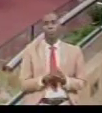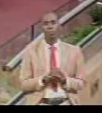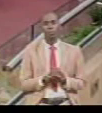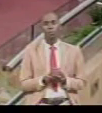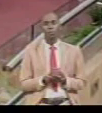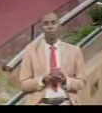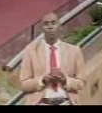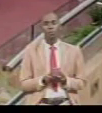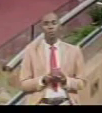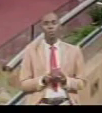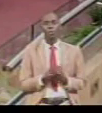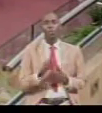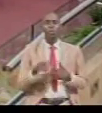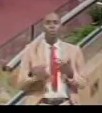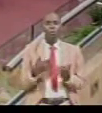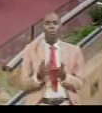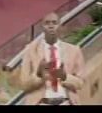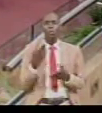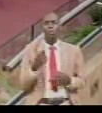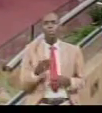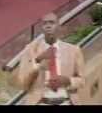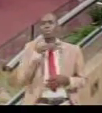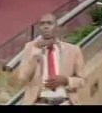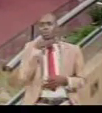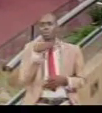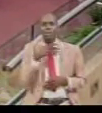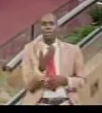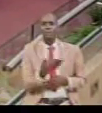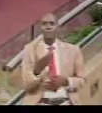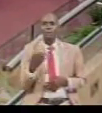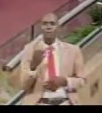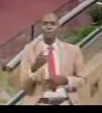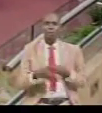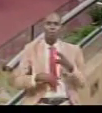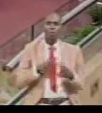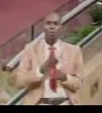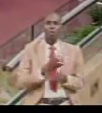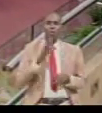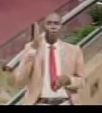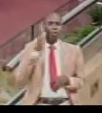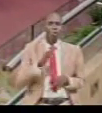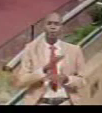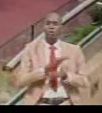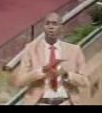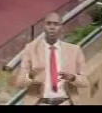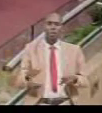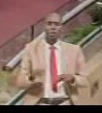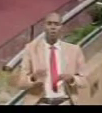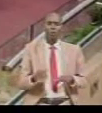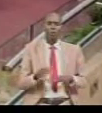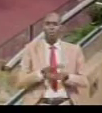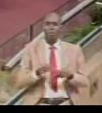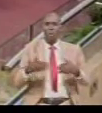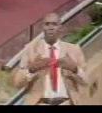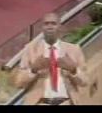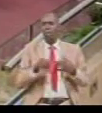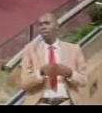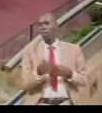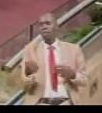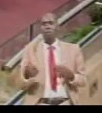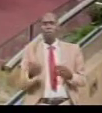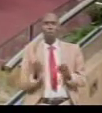all those dirty things of the world will not have any place in your heart, in your